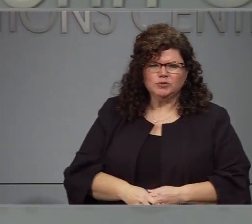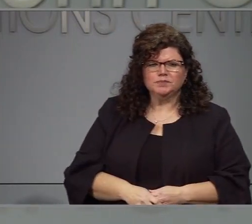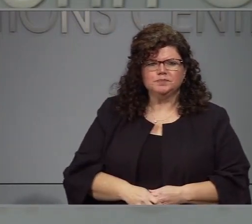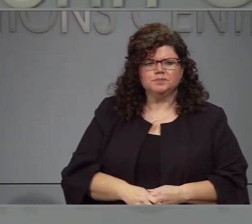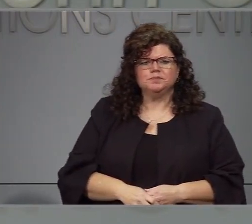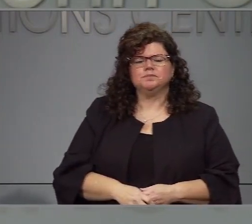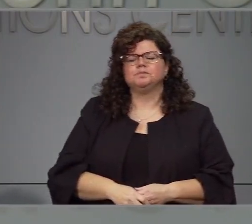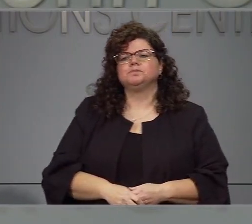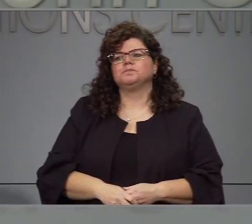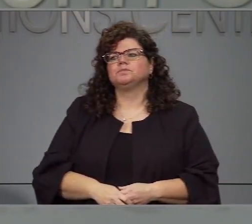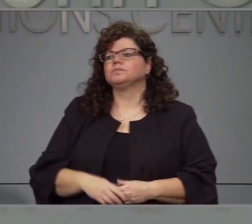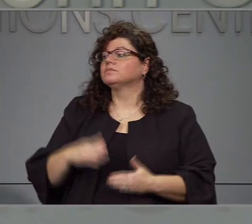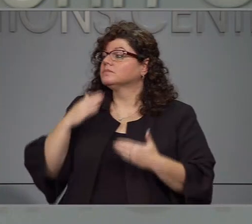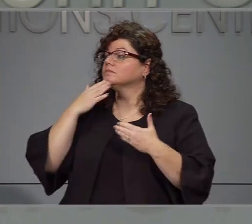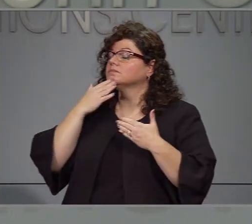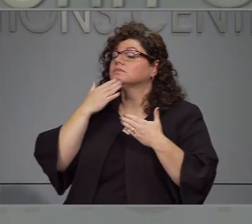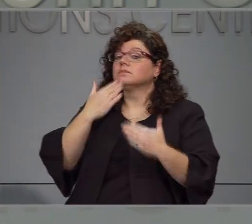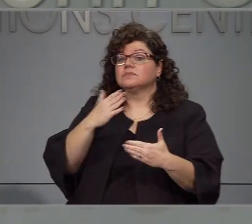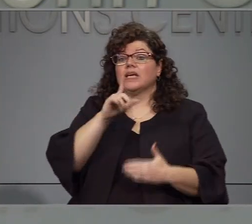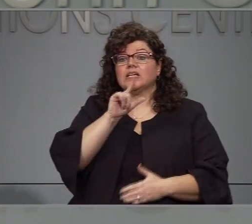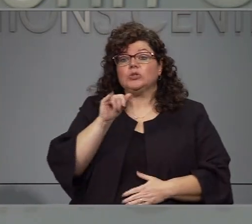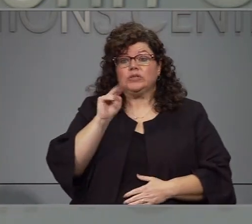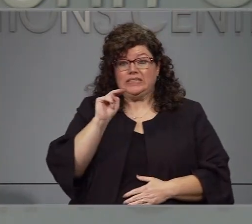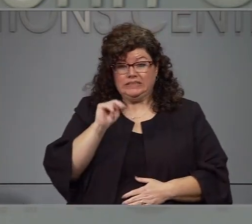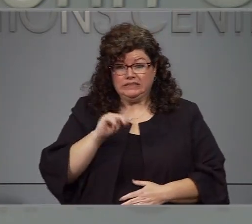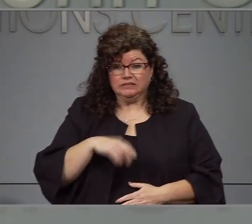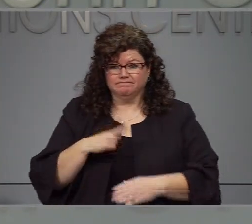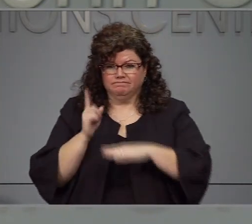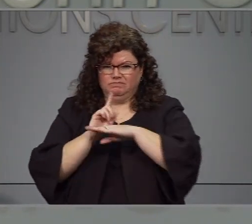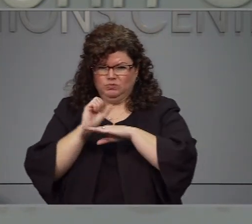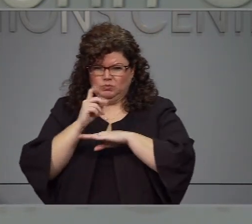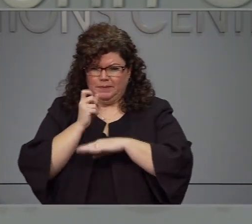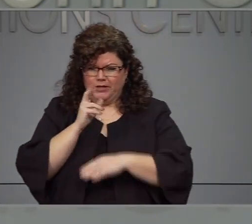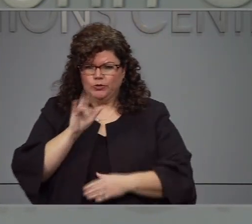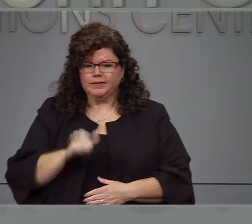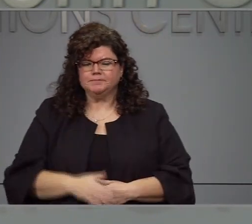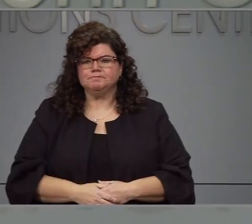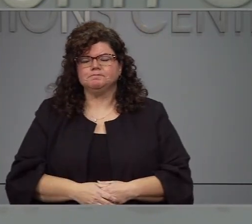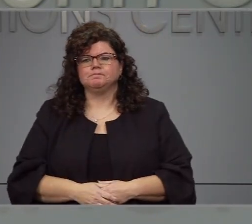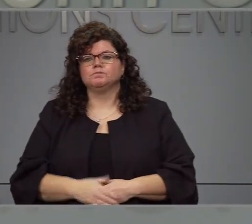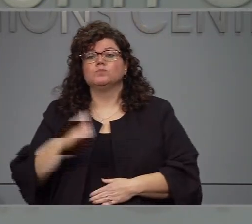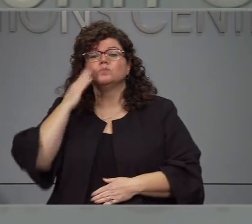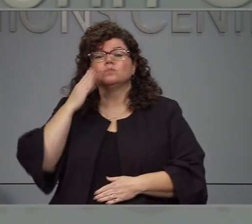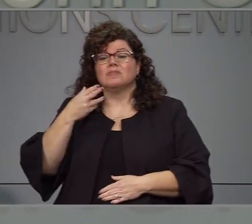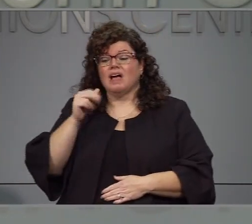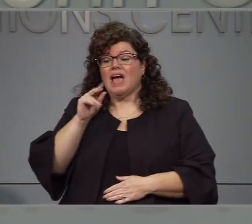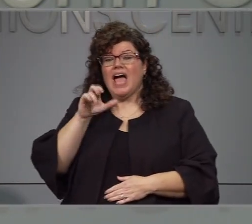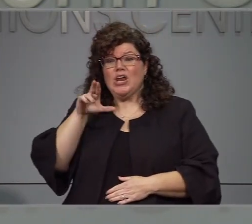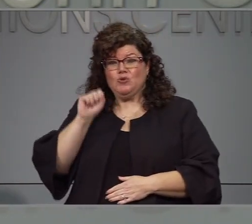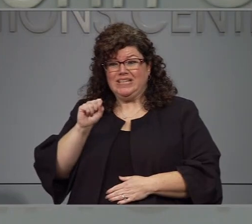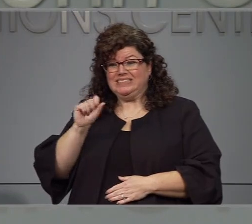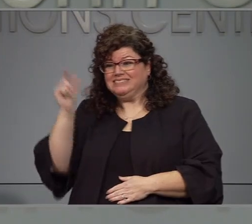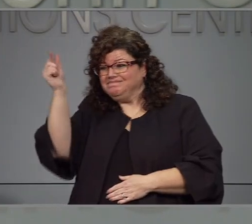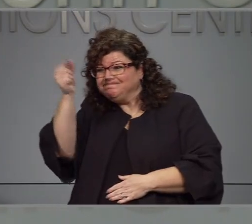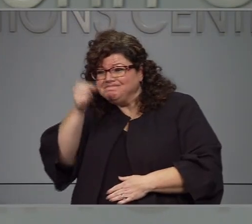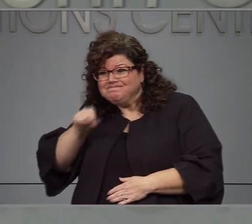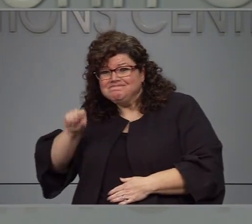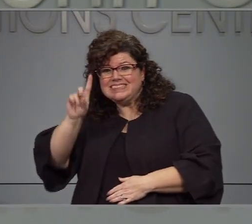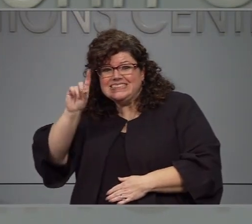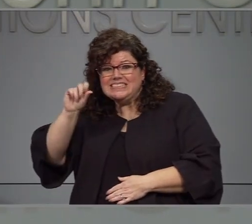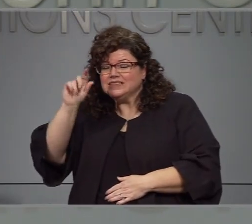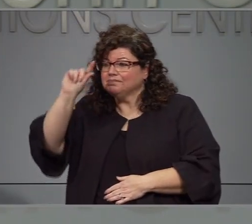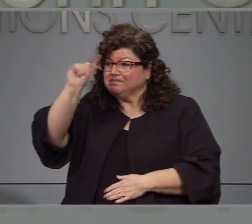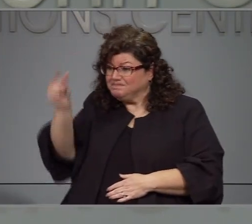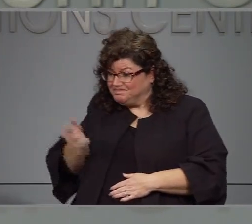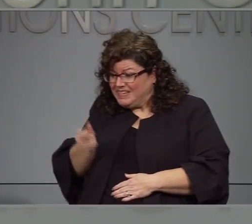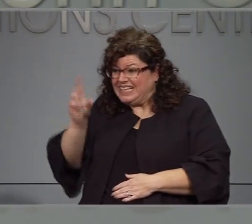Thank you, Governor, and thank you, Lynn. So right now we know that, the Hatteras Island up in Dare County and